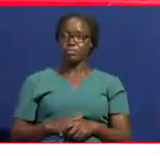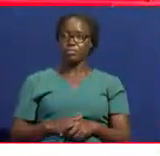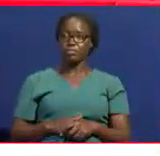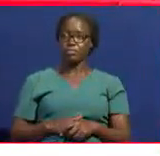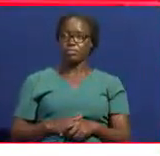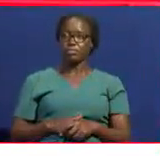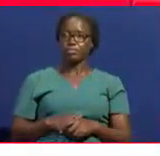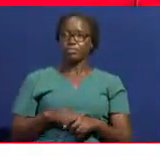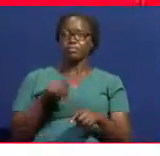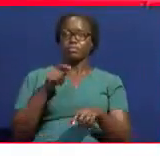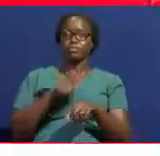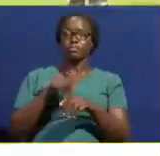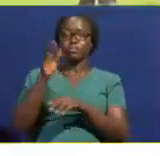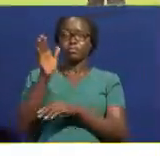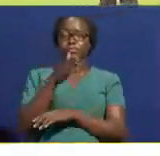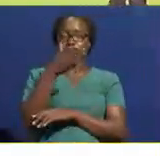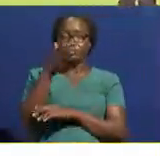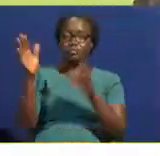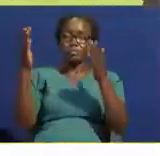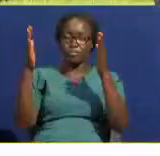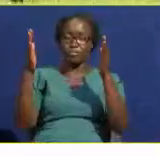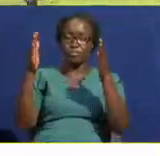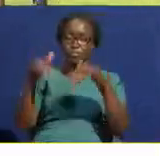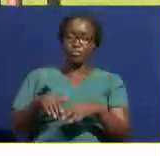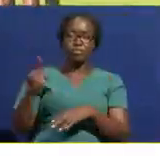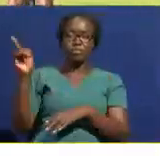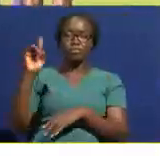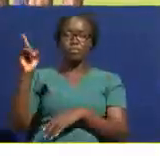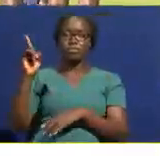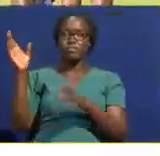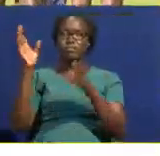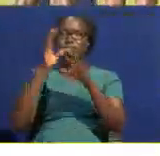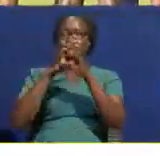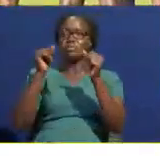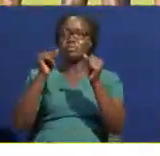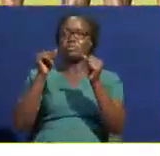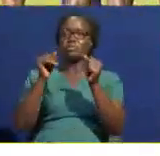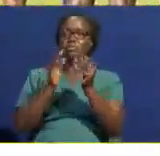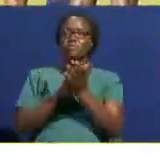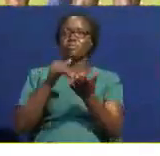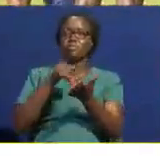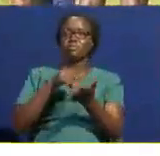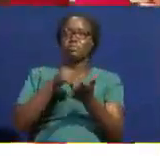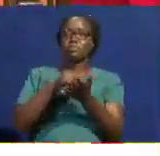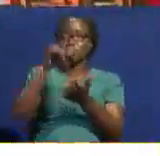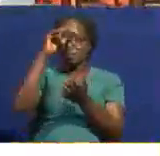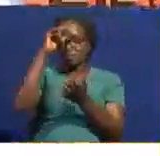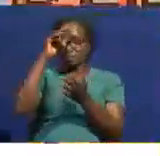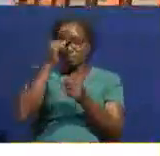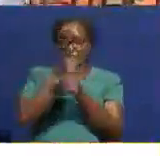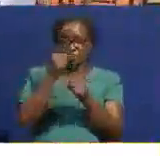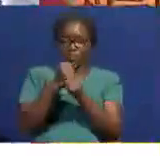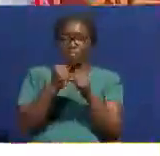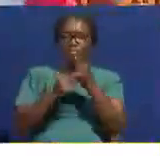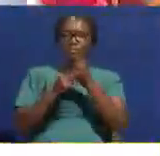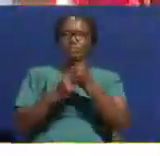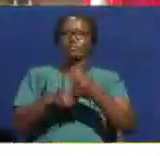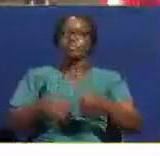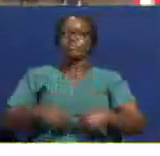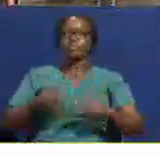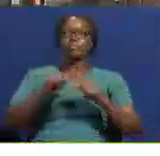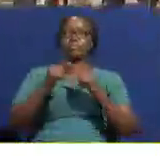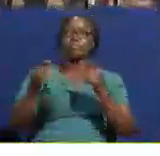Speaking during the flag of ceremony here in Nairobi, President William Ruto reiterated the government's efforts to support the junior team